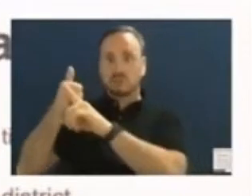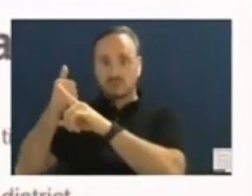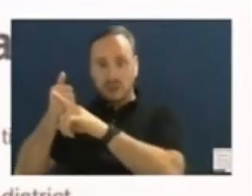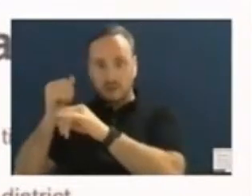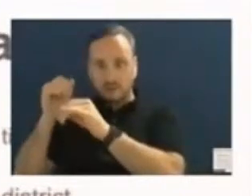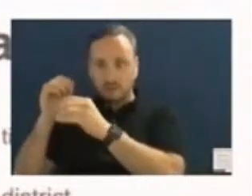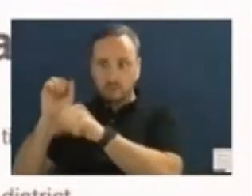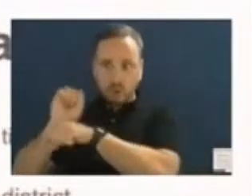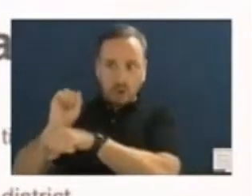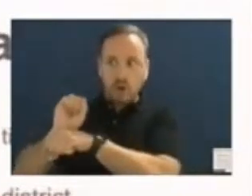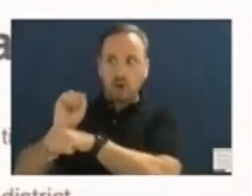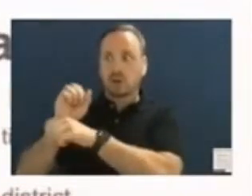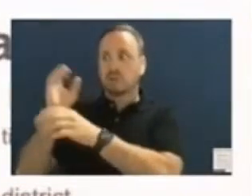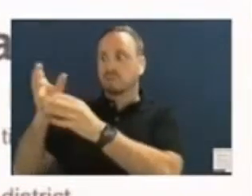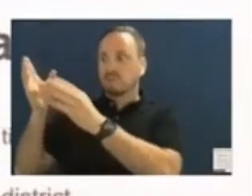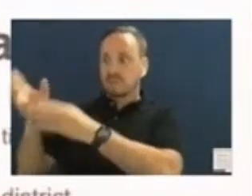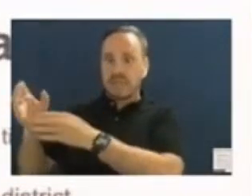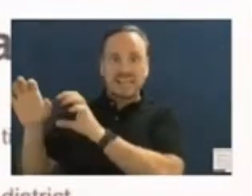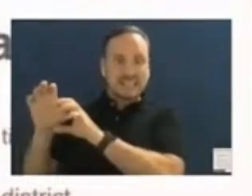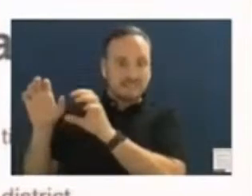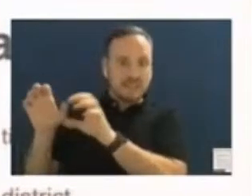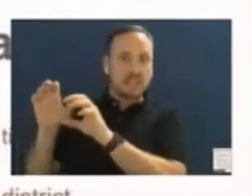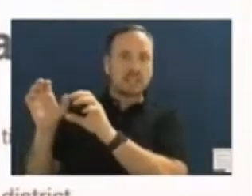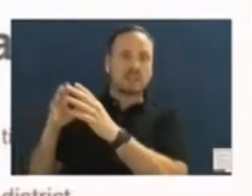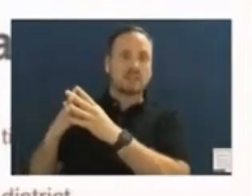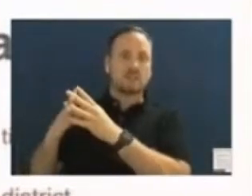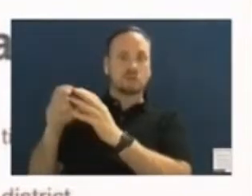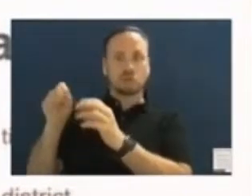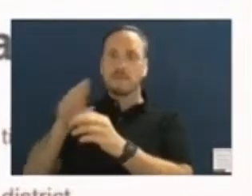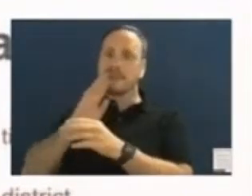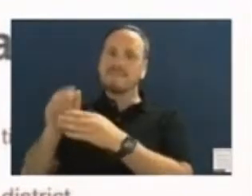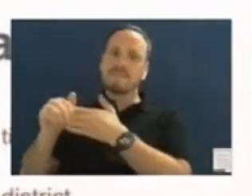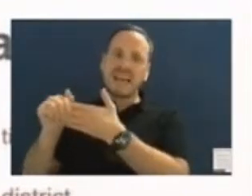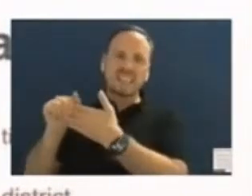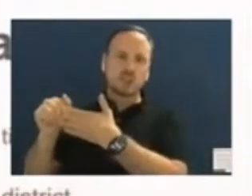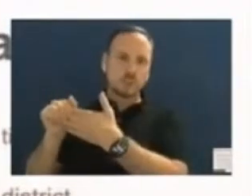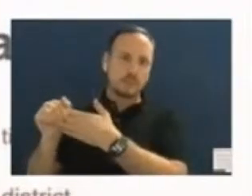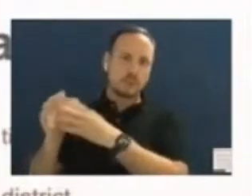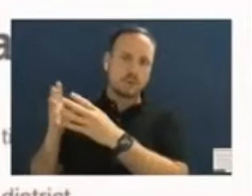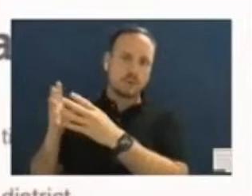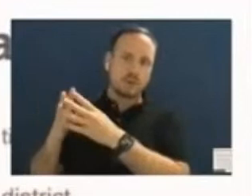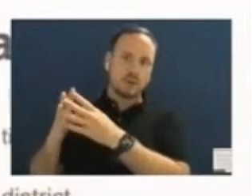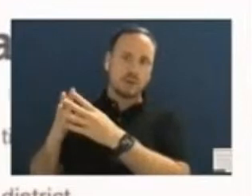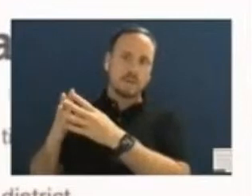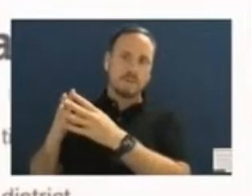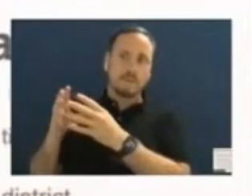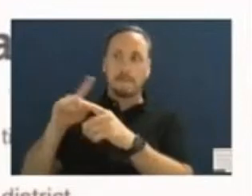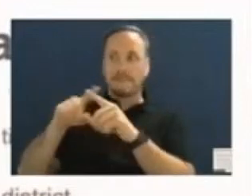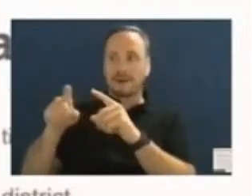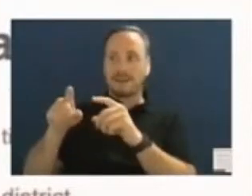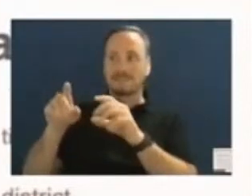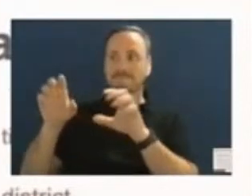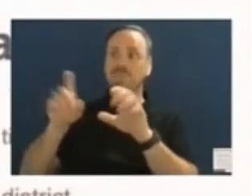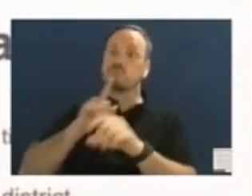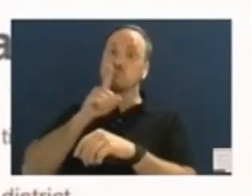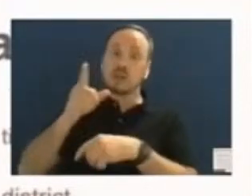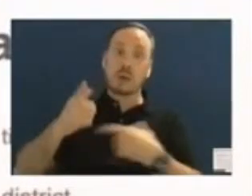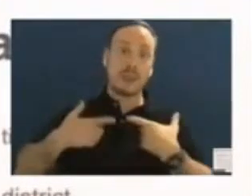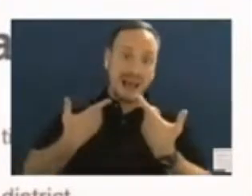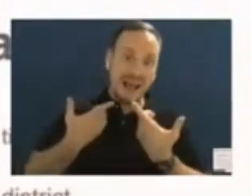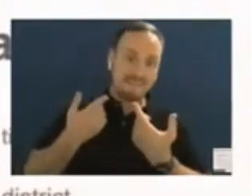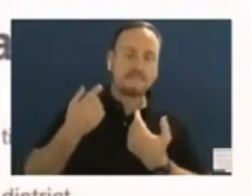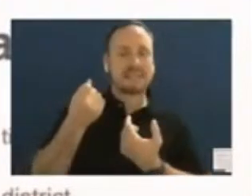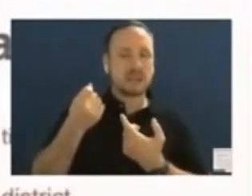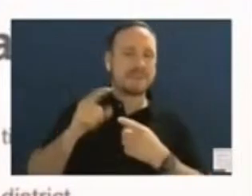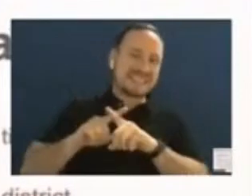flexible, activities that should be flexible, may have played out a little bit differently in implementation. And so as we've had honest